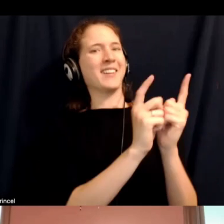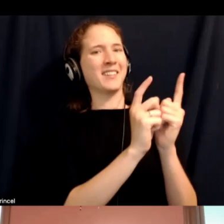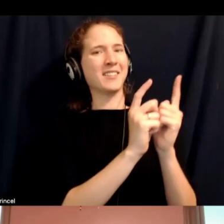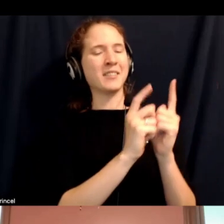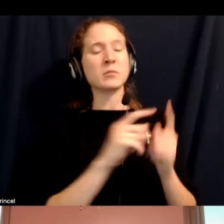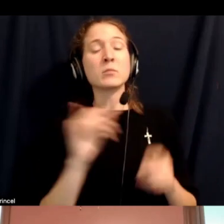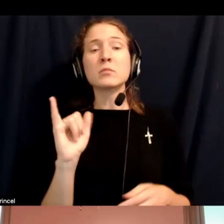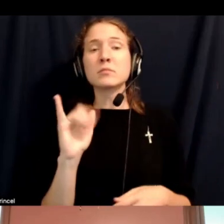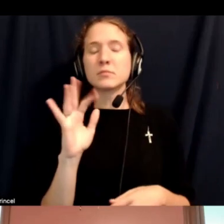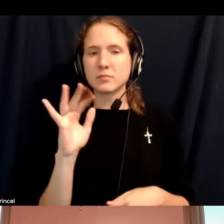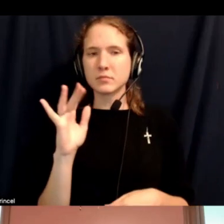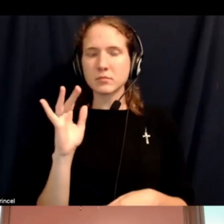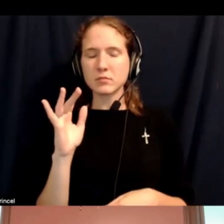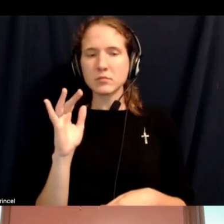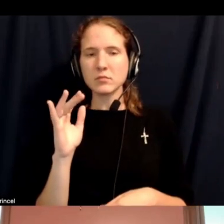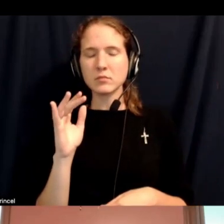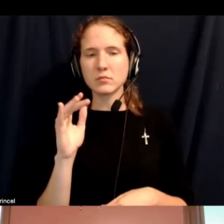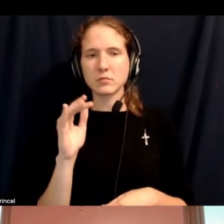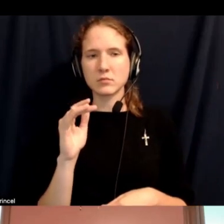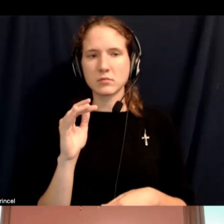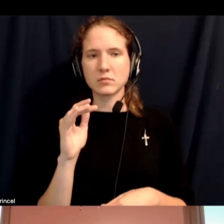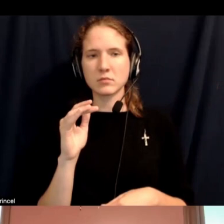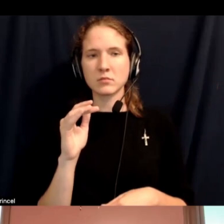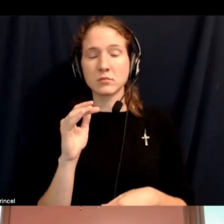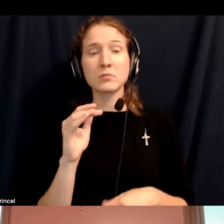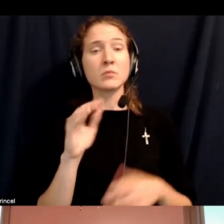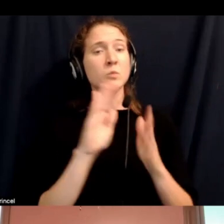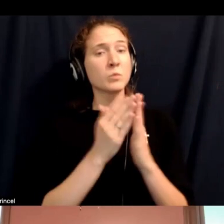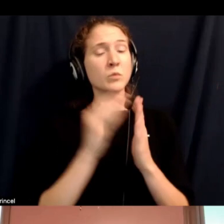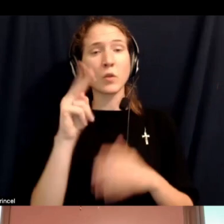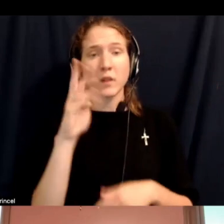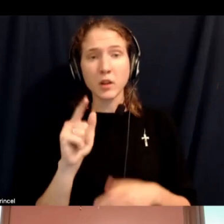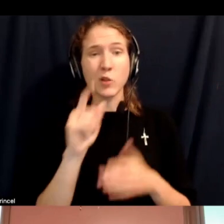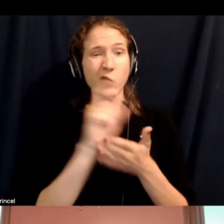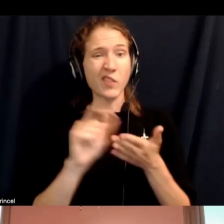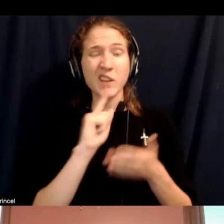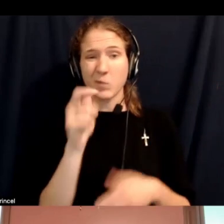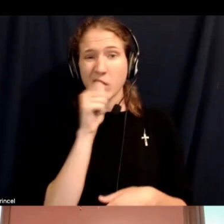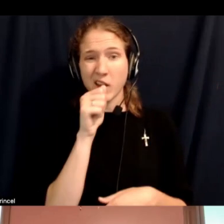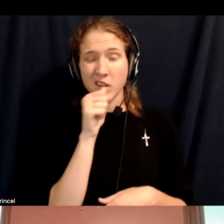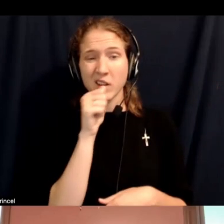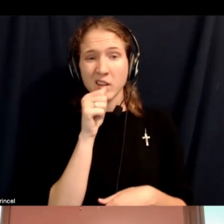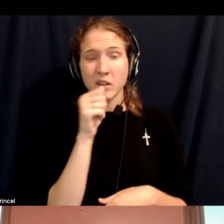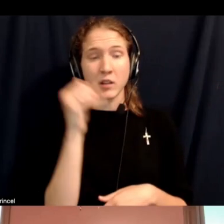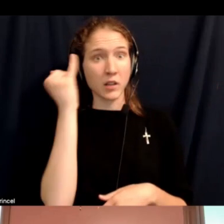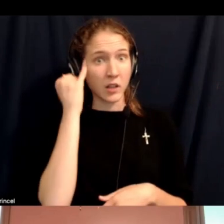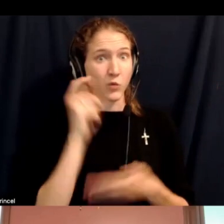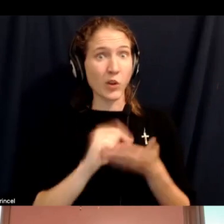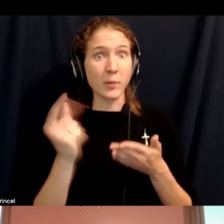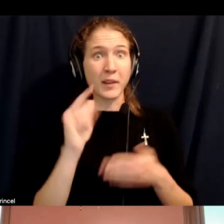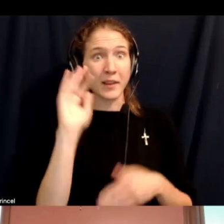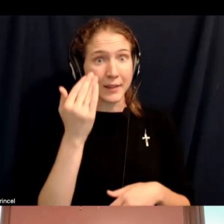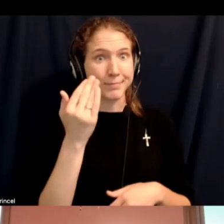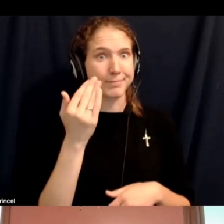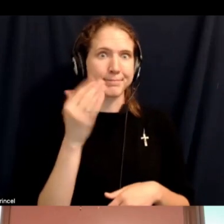thing. The beauty of writing a novel is it's very private. So if you do something that you consider to be outlandish